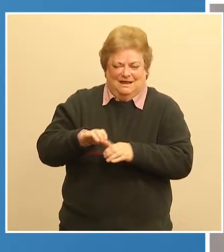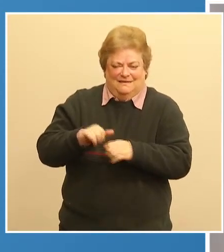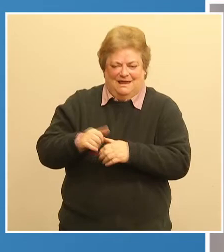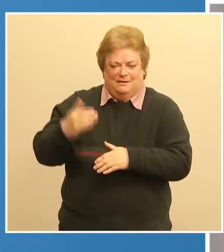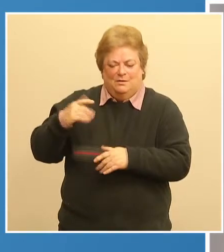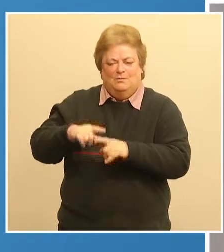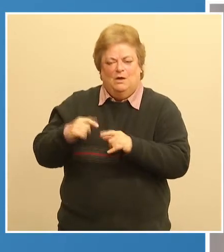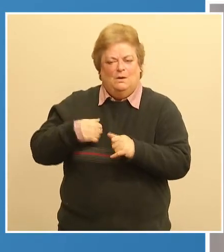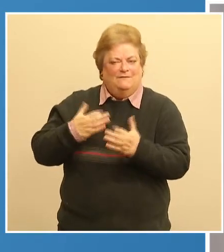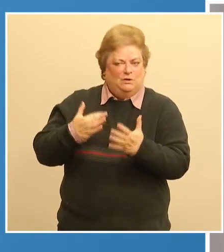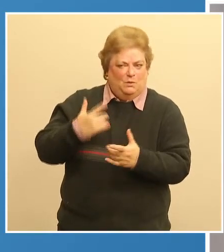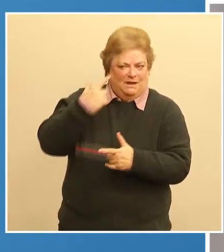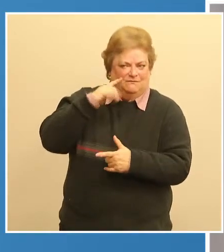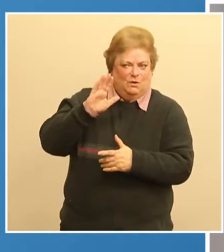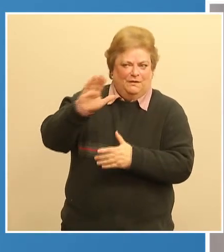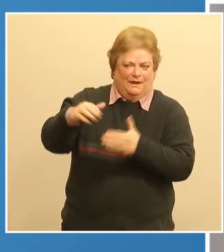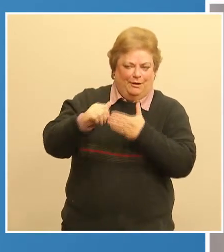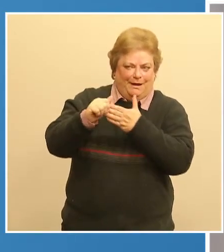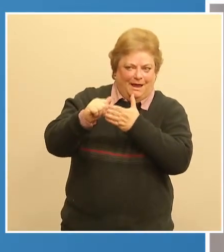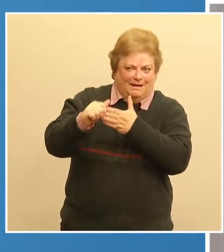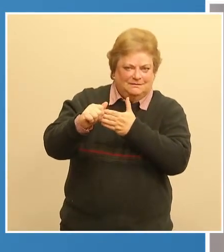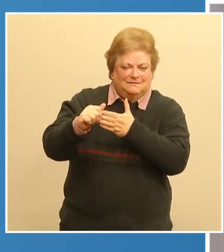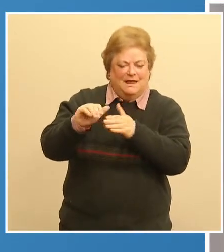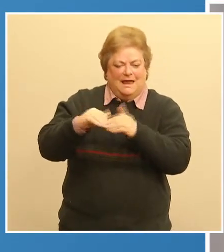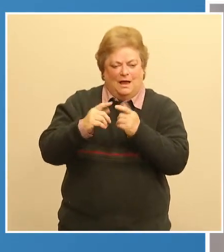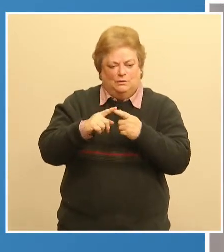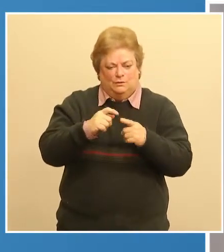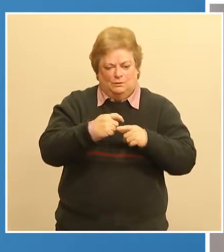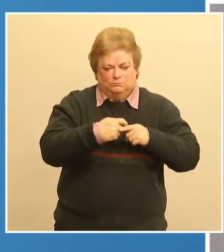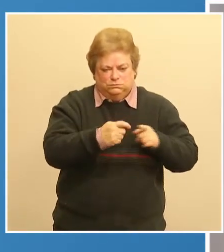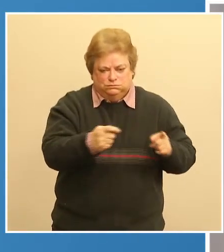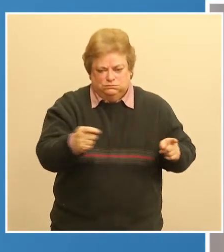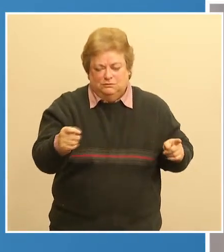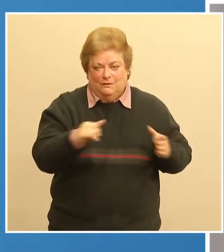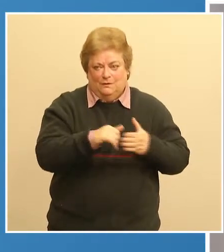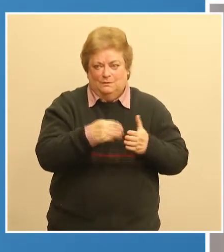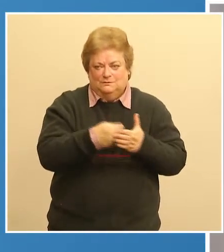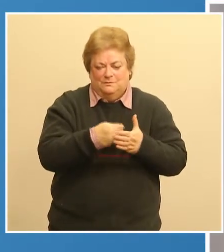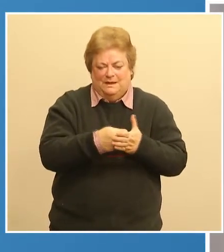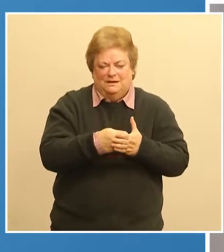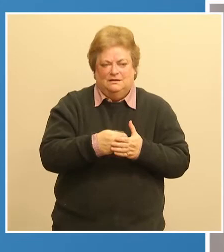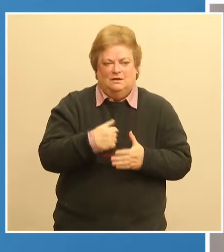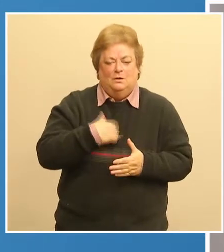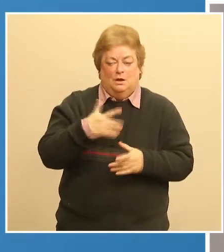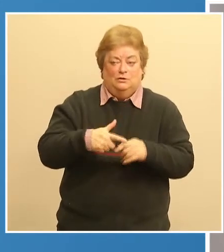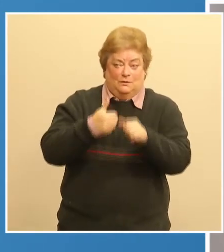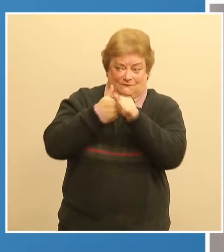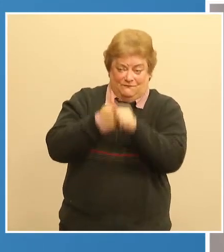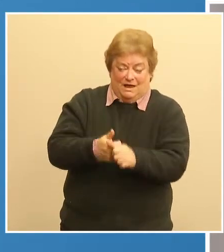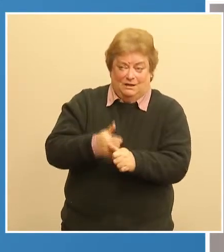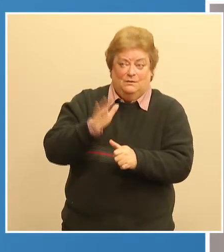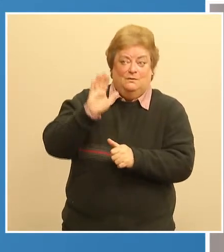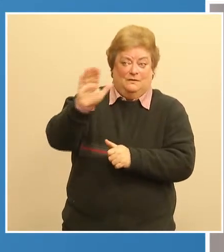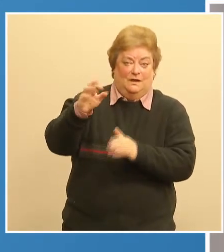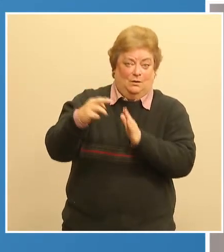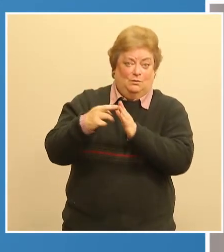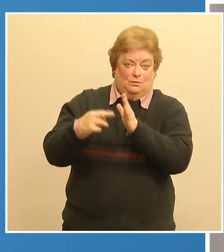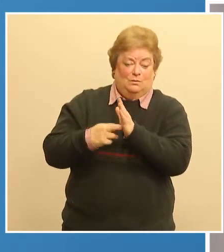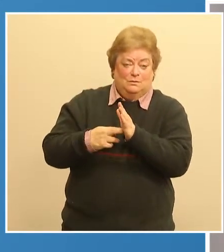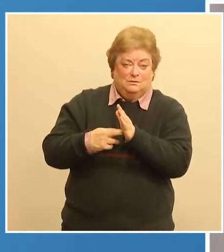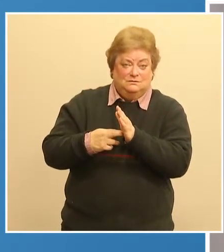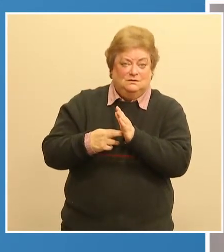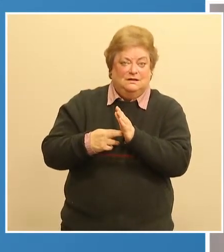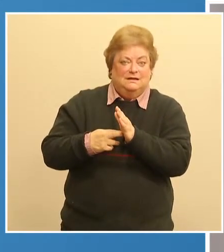wait for guidance in order to start distributing funds. We want to make sure that we're absolutely following the guidance so that we